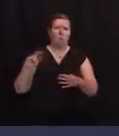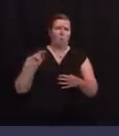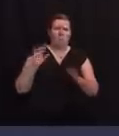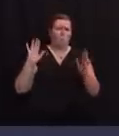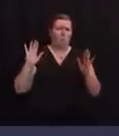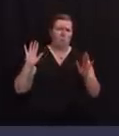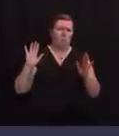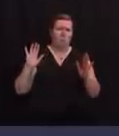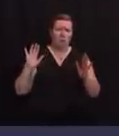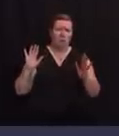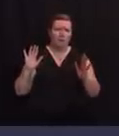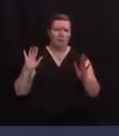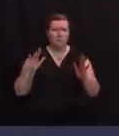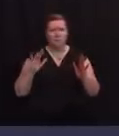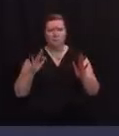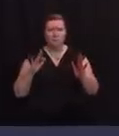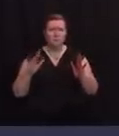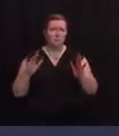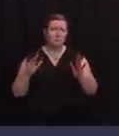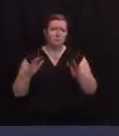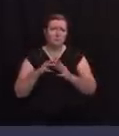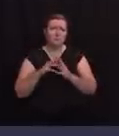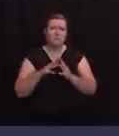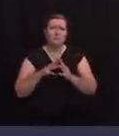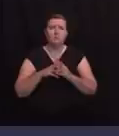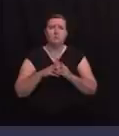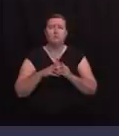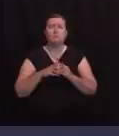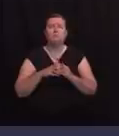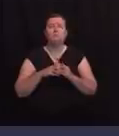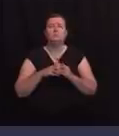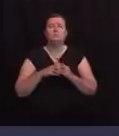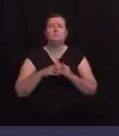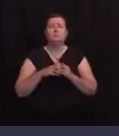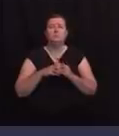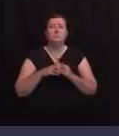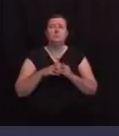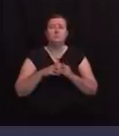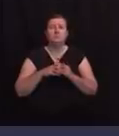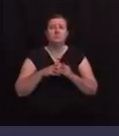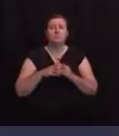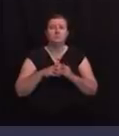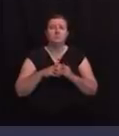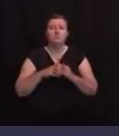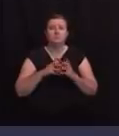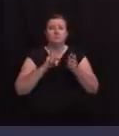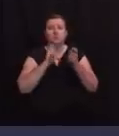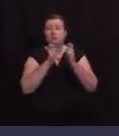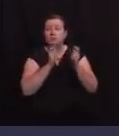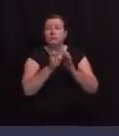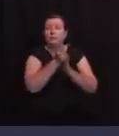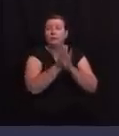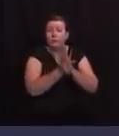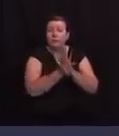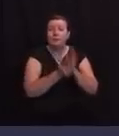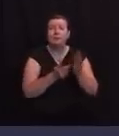is this, where does this lie in terms of the potential for reform? And I think it's all of us.